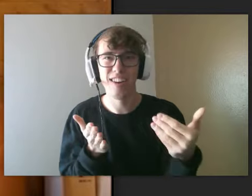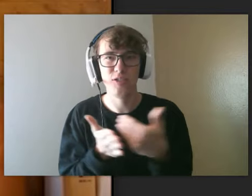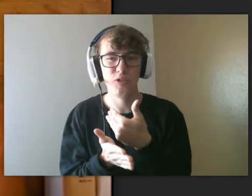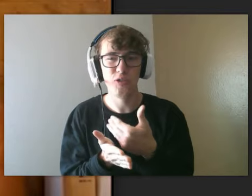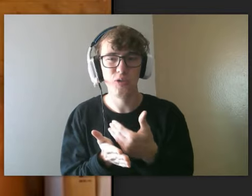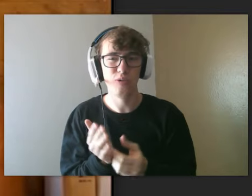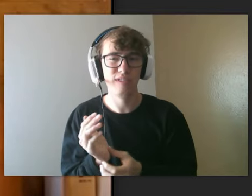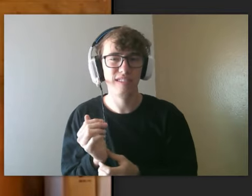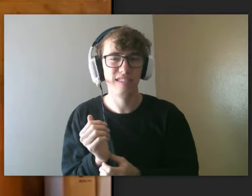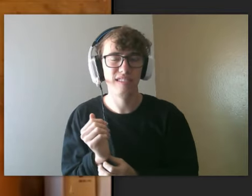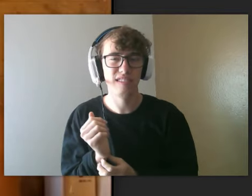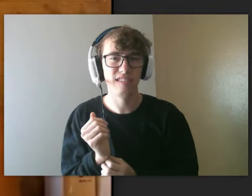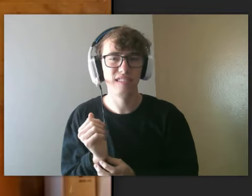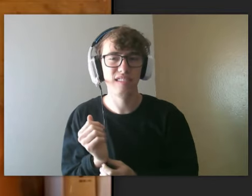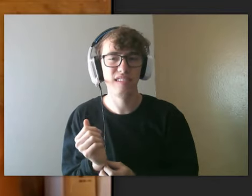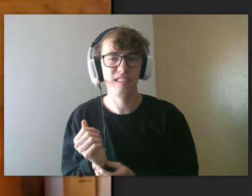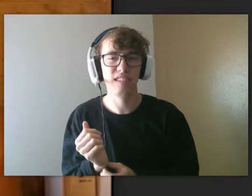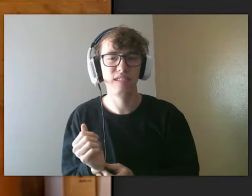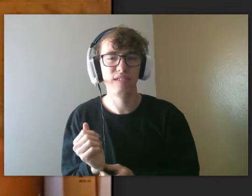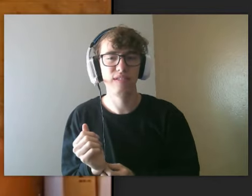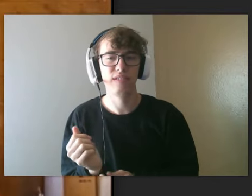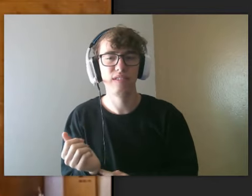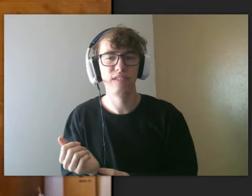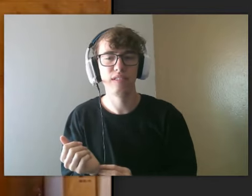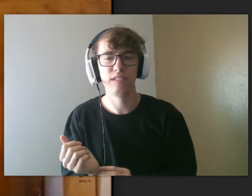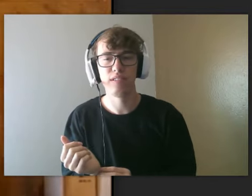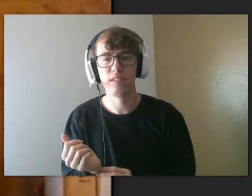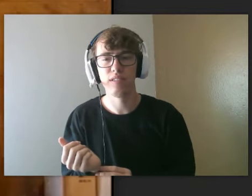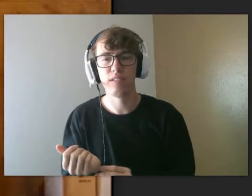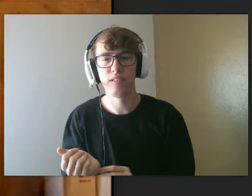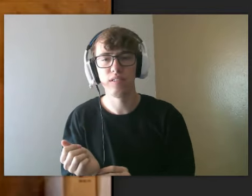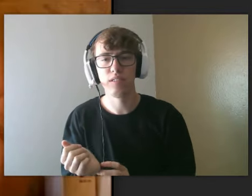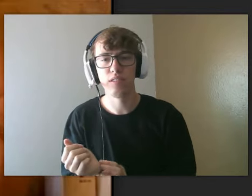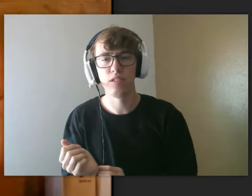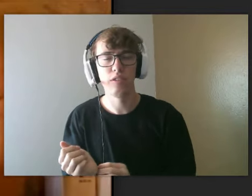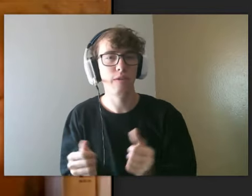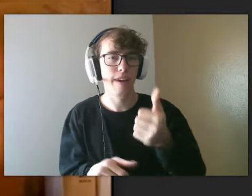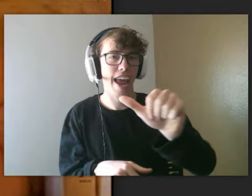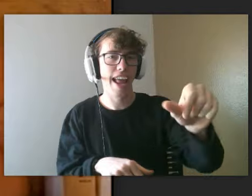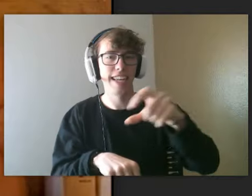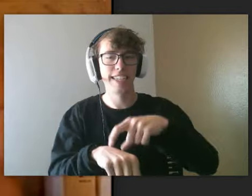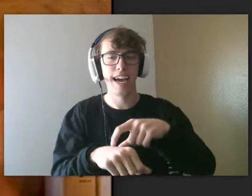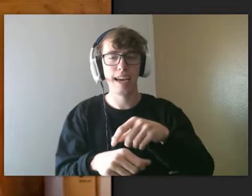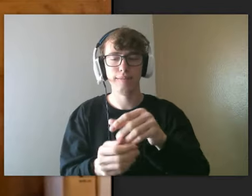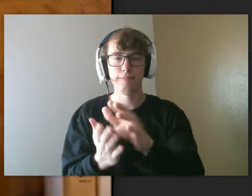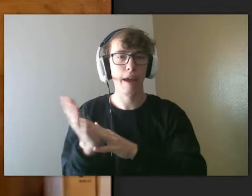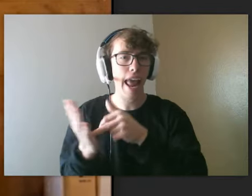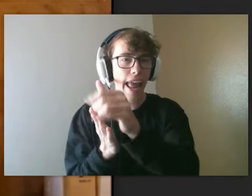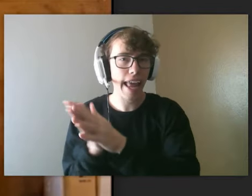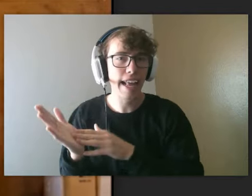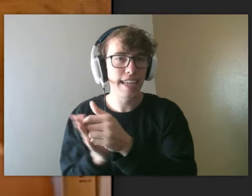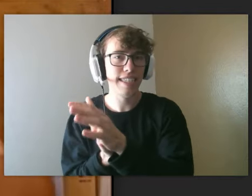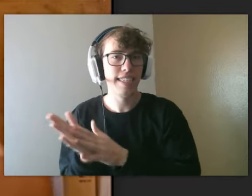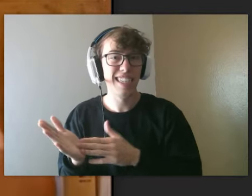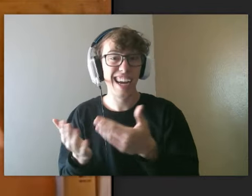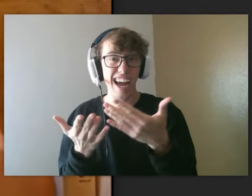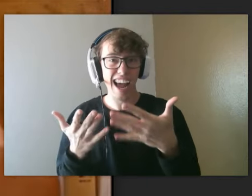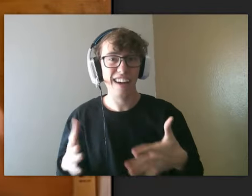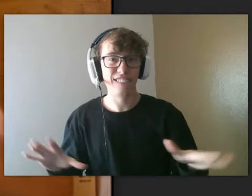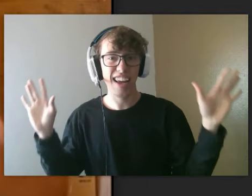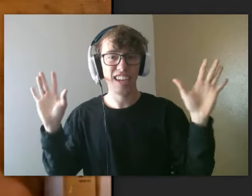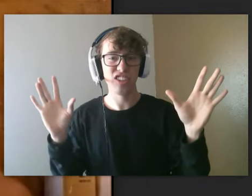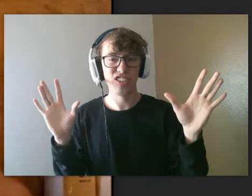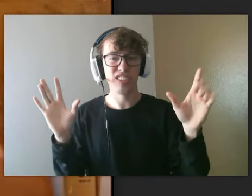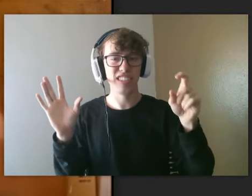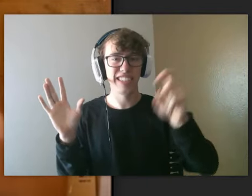so that we can keep these for other students who enter the course. So just anytime that you are done painting for watercolors, all you